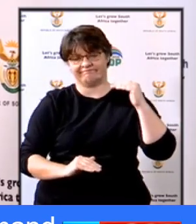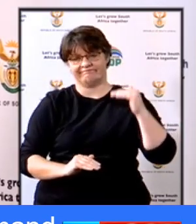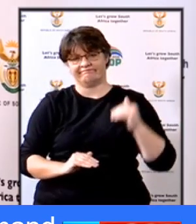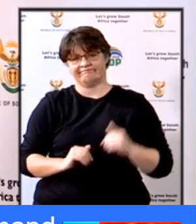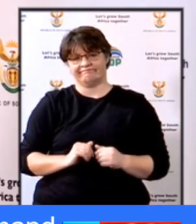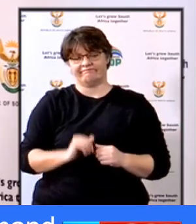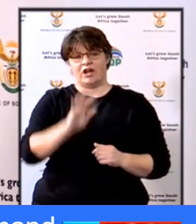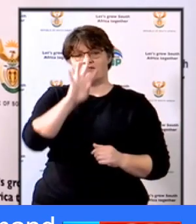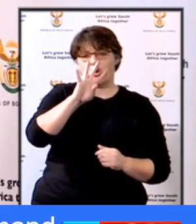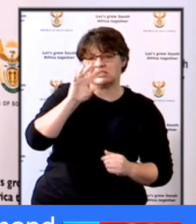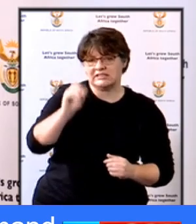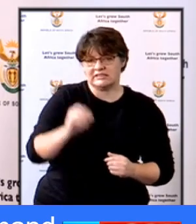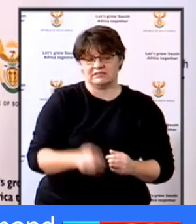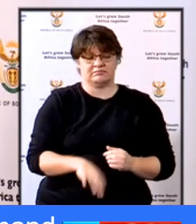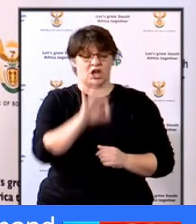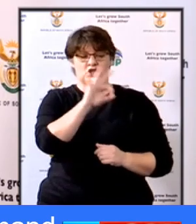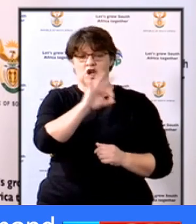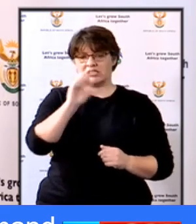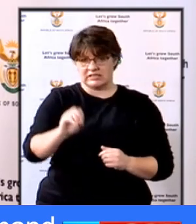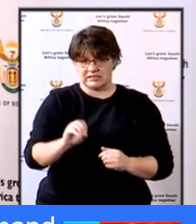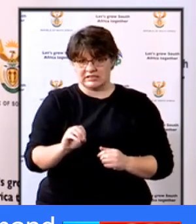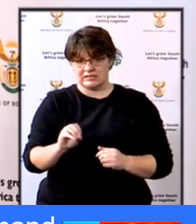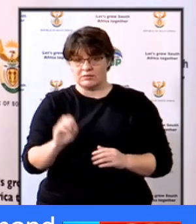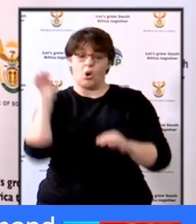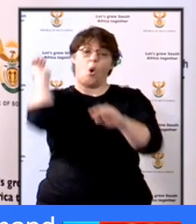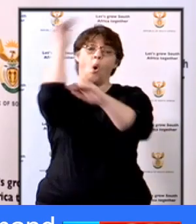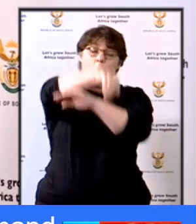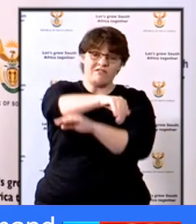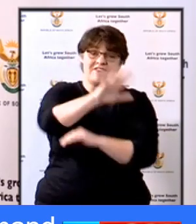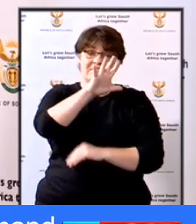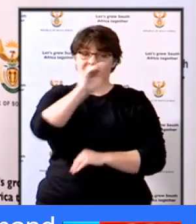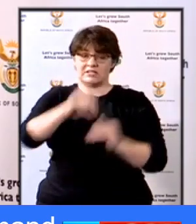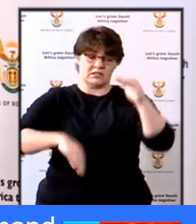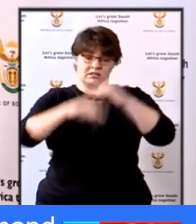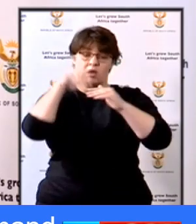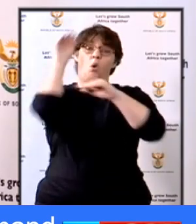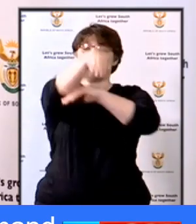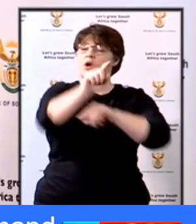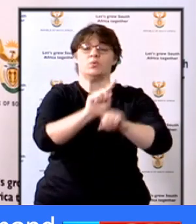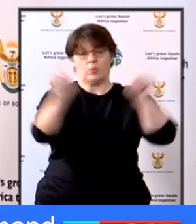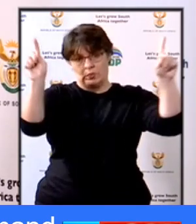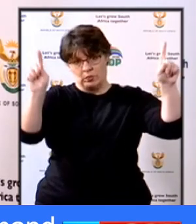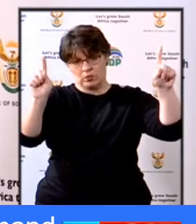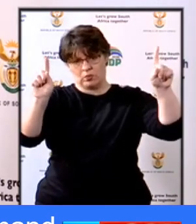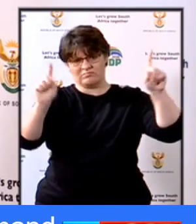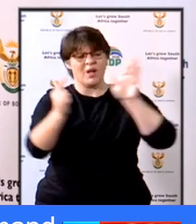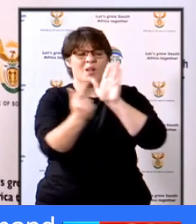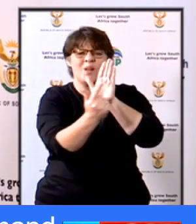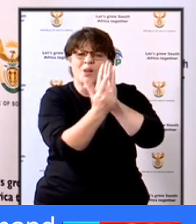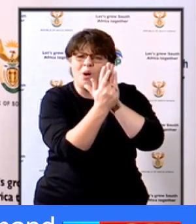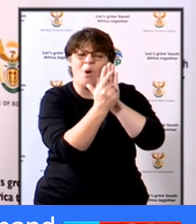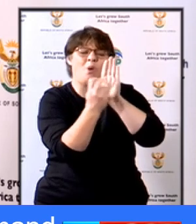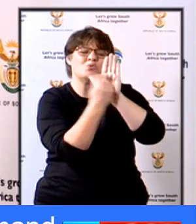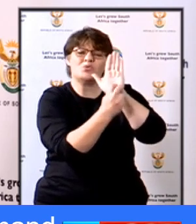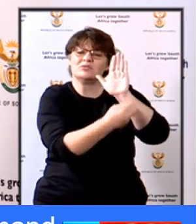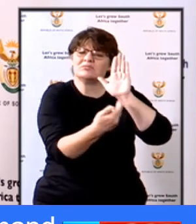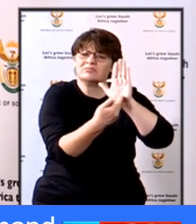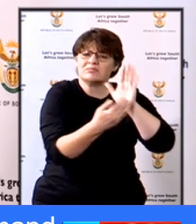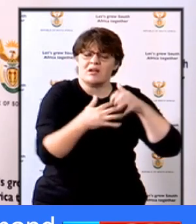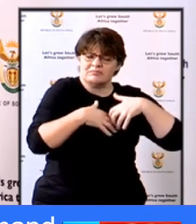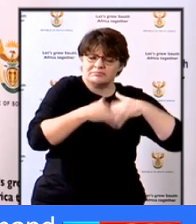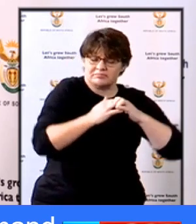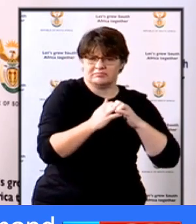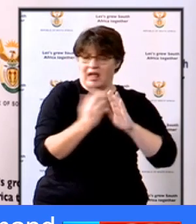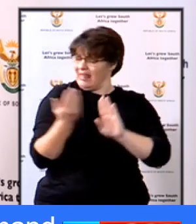40, 30, but they can't be more than 50. So these are rules and laws that we have put in place